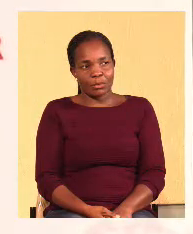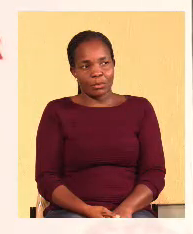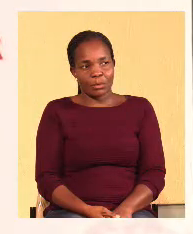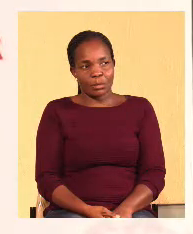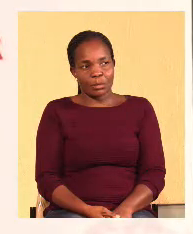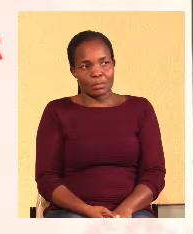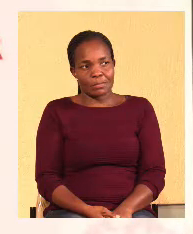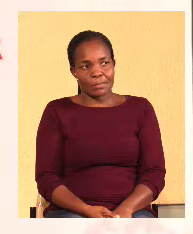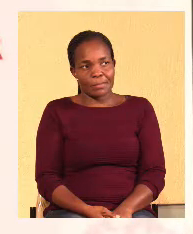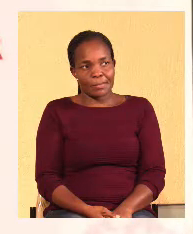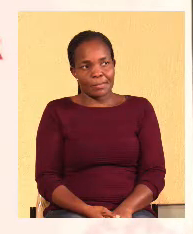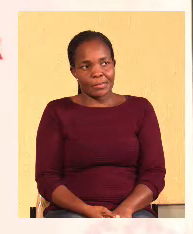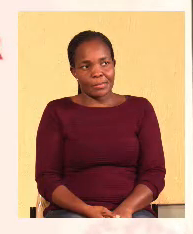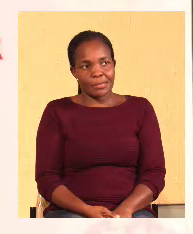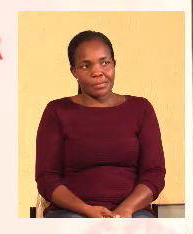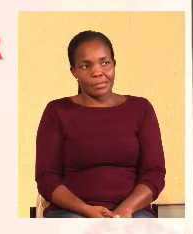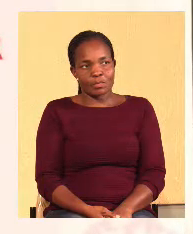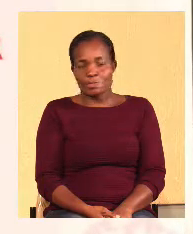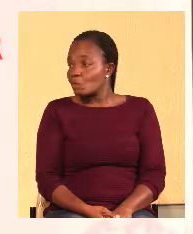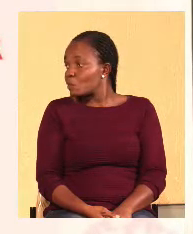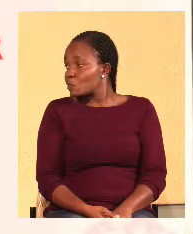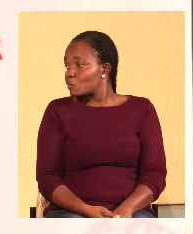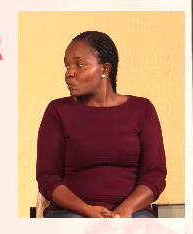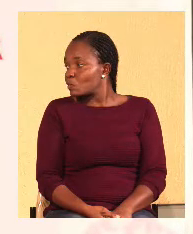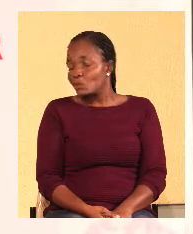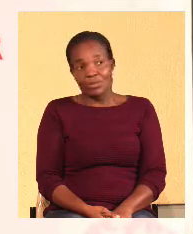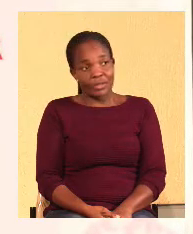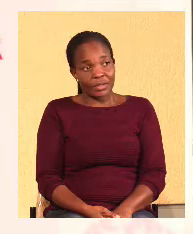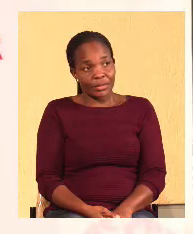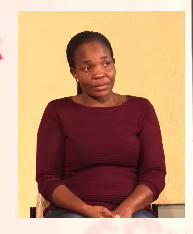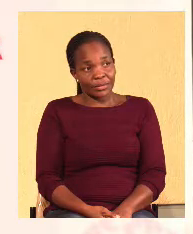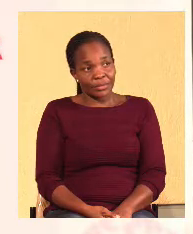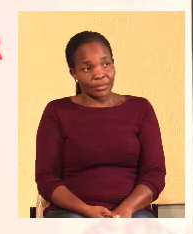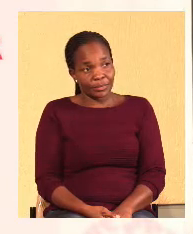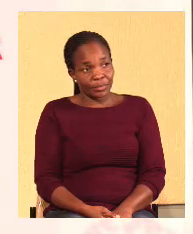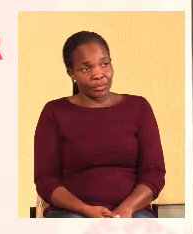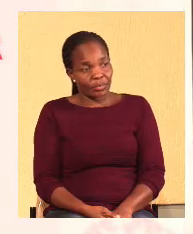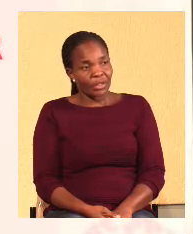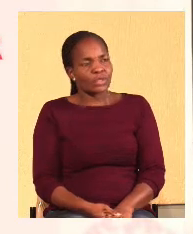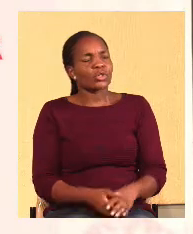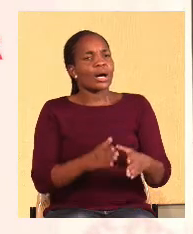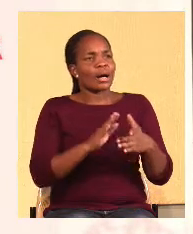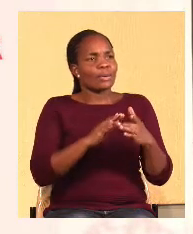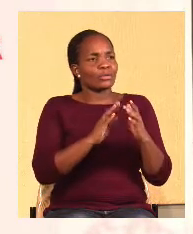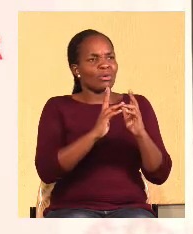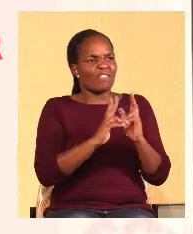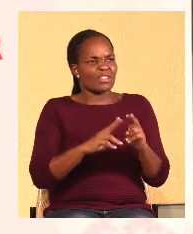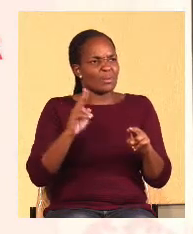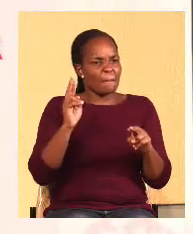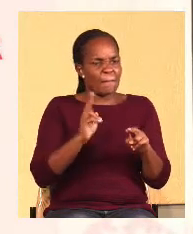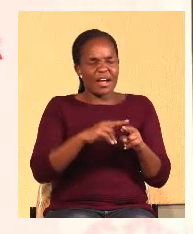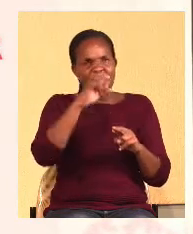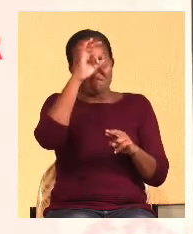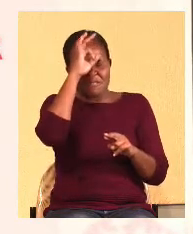stand by and then from the health people to answer some of those questions. The question of brute force, the use of brute force by the